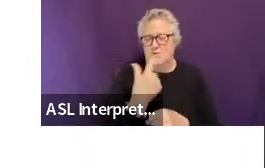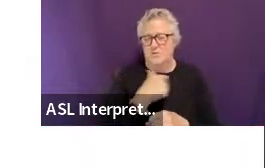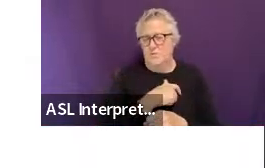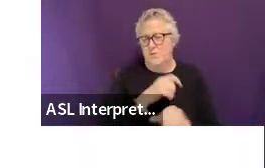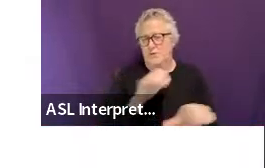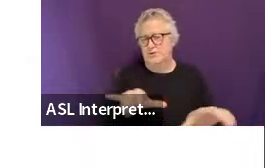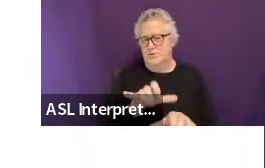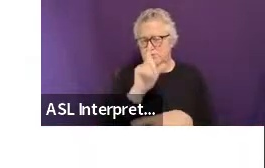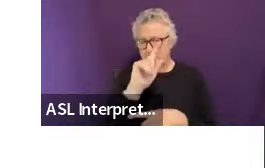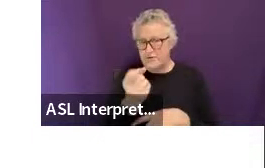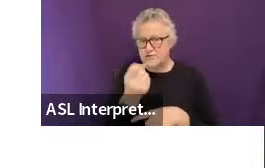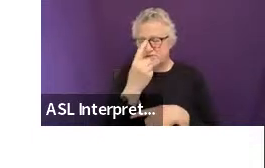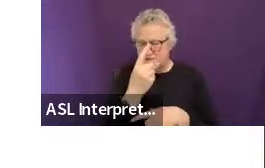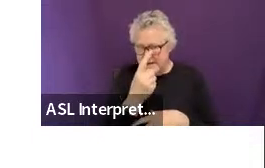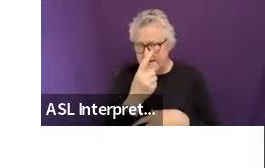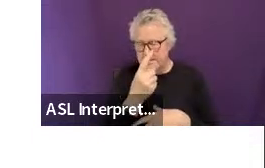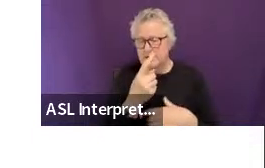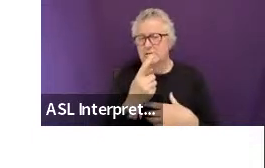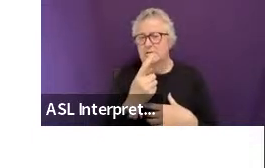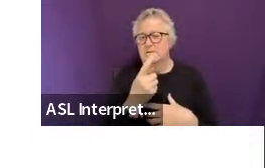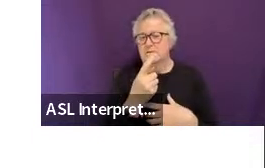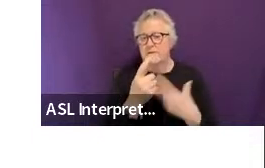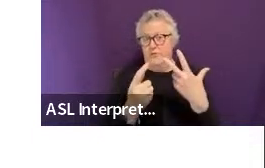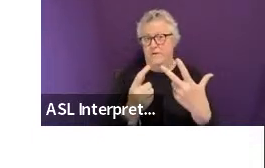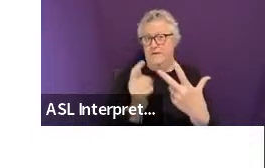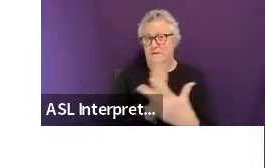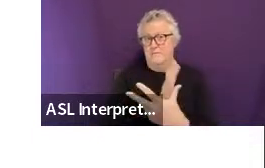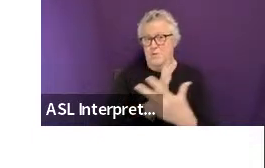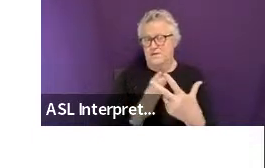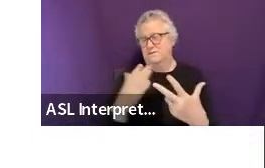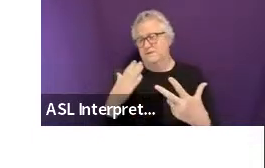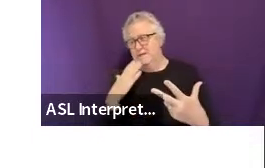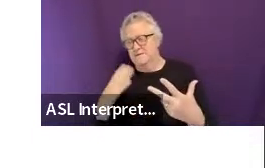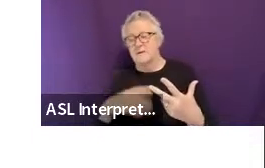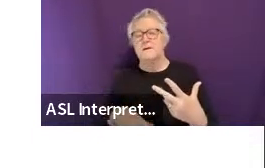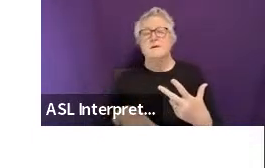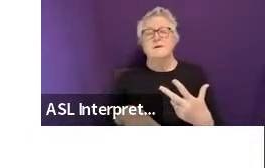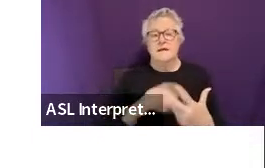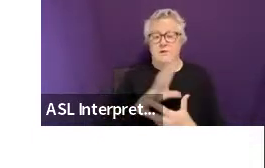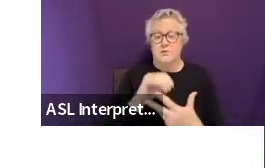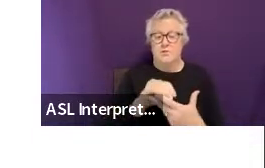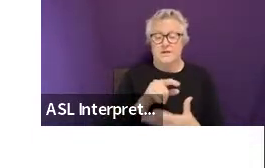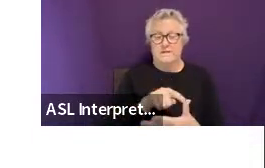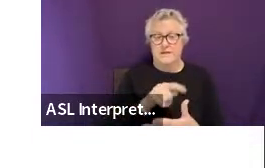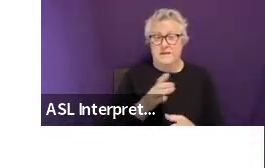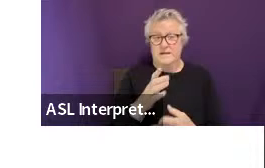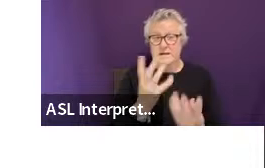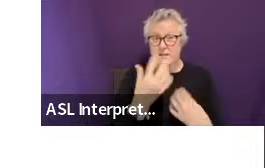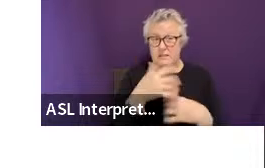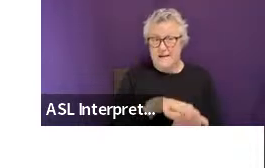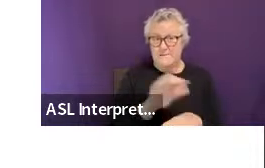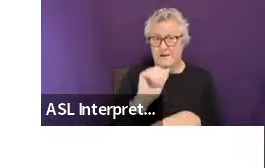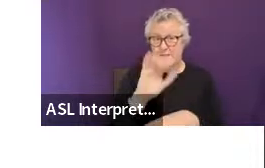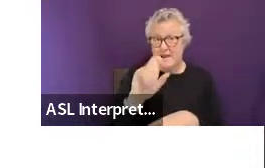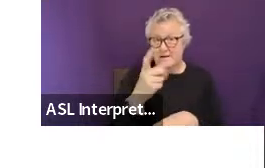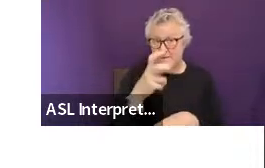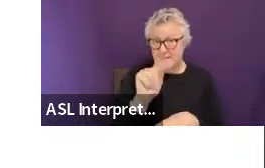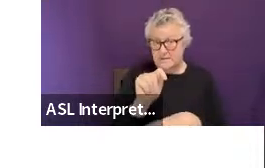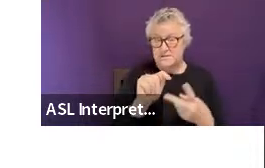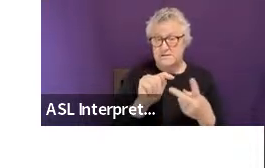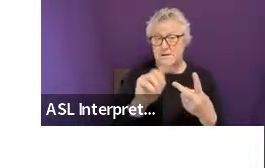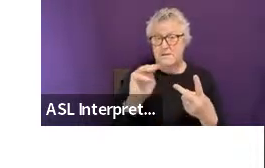at the components, the three components, including the alignment, the mode, and what